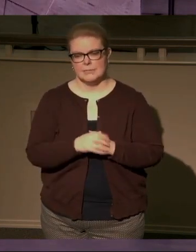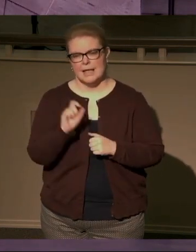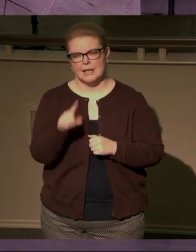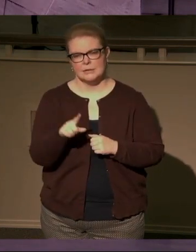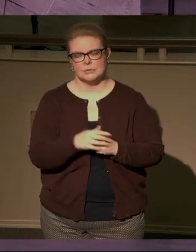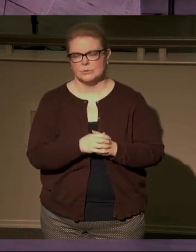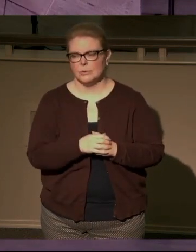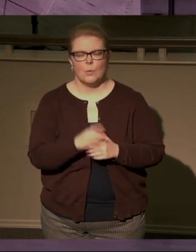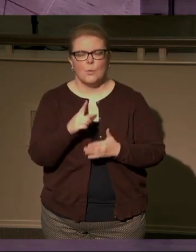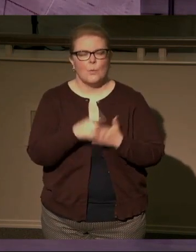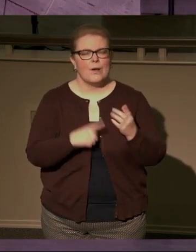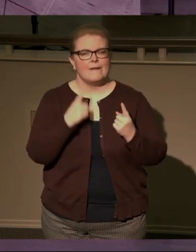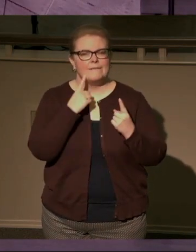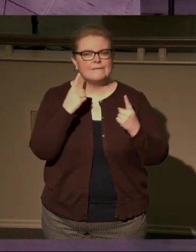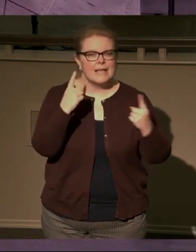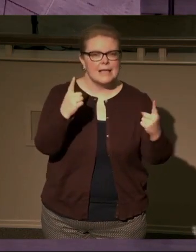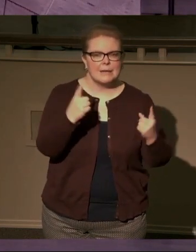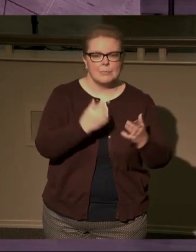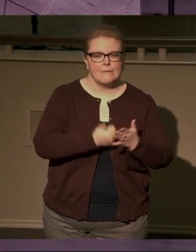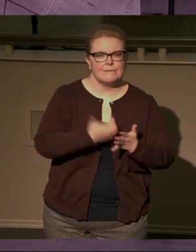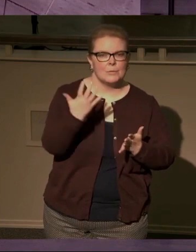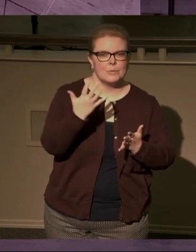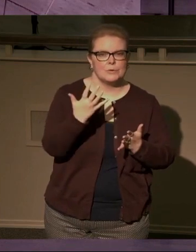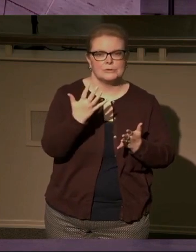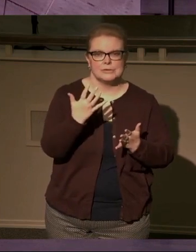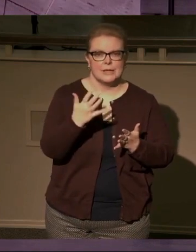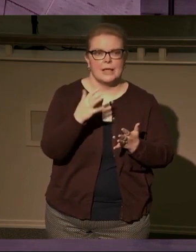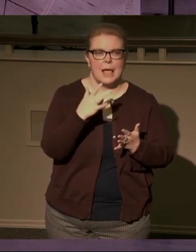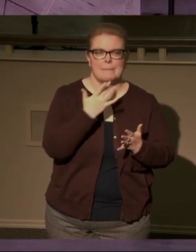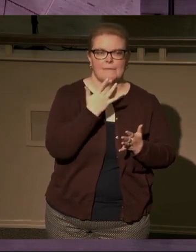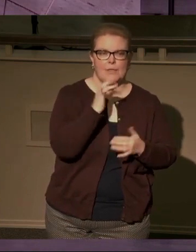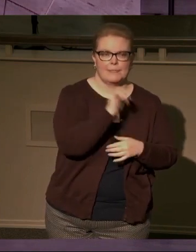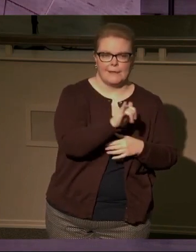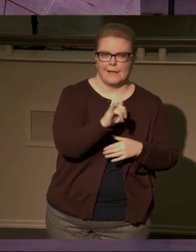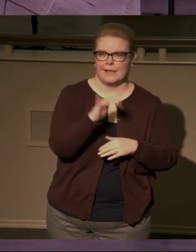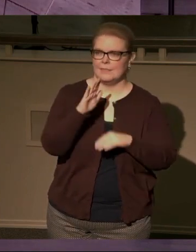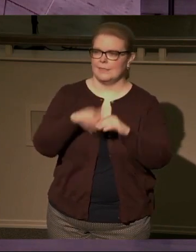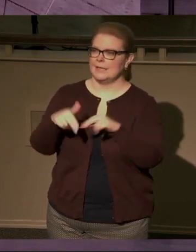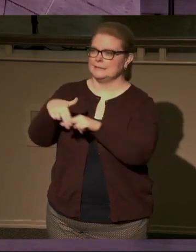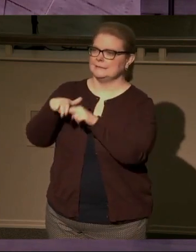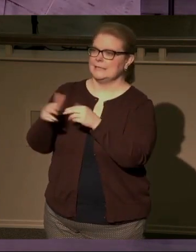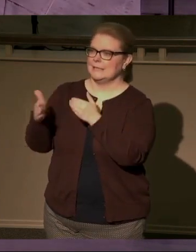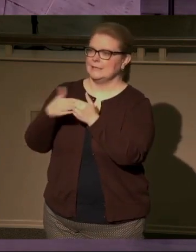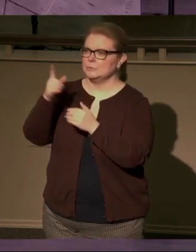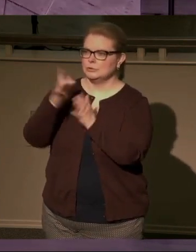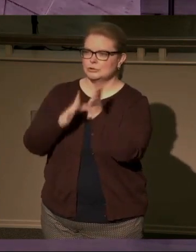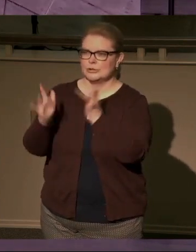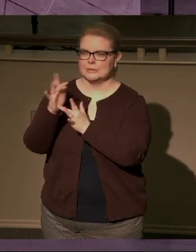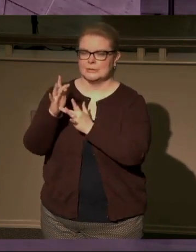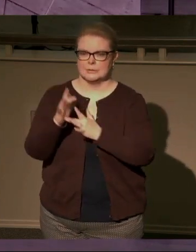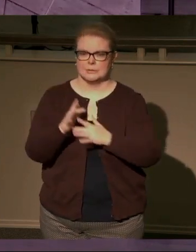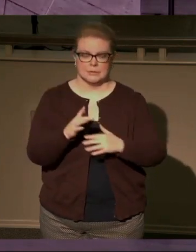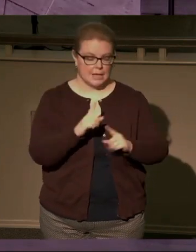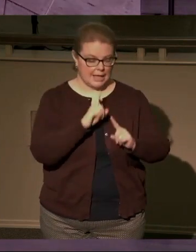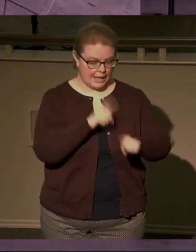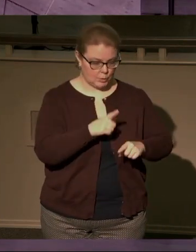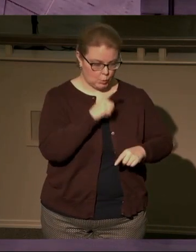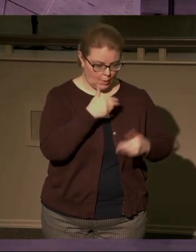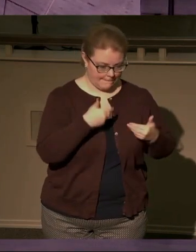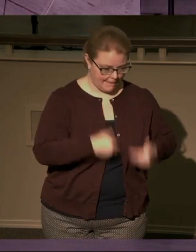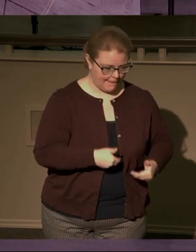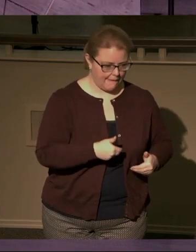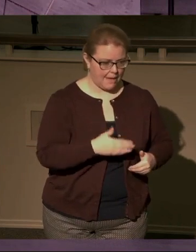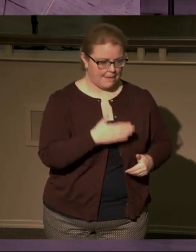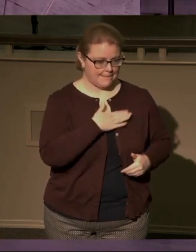or fortune is better than a seat next to Jesus? What lifestyle choices, what who am I answer would be